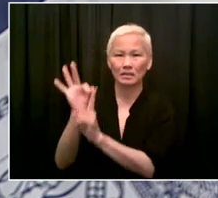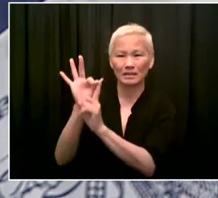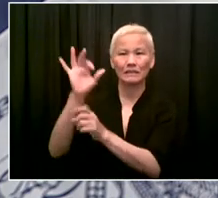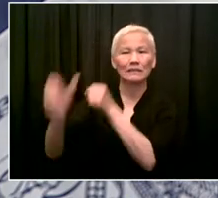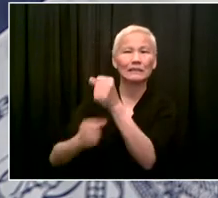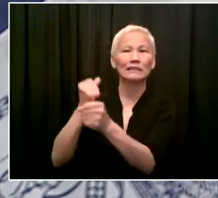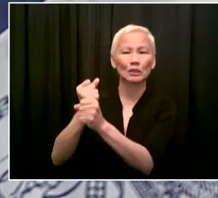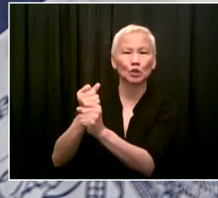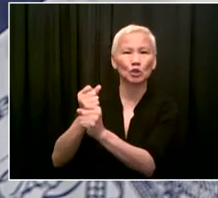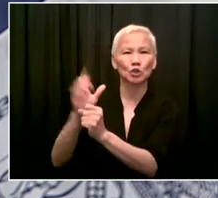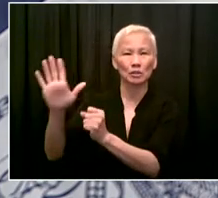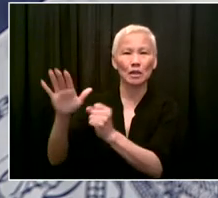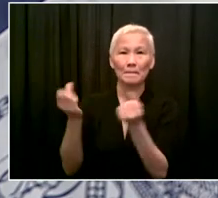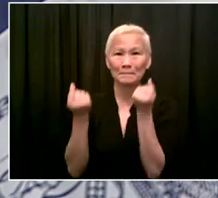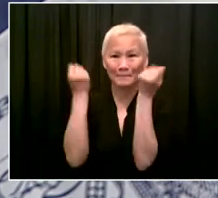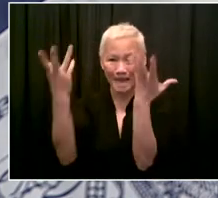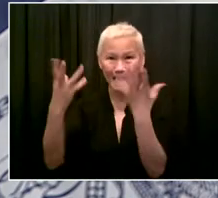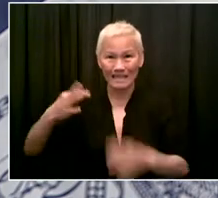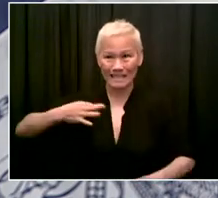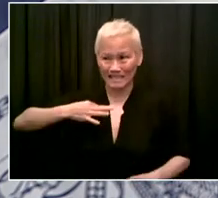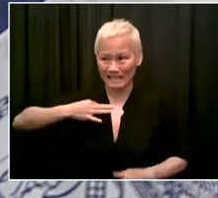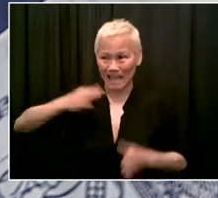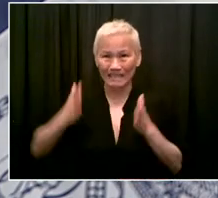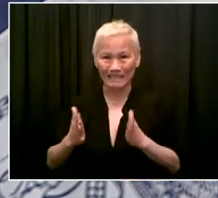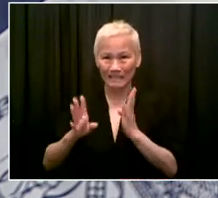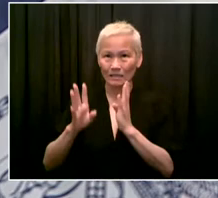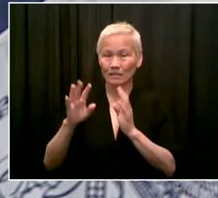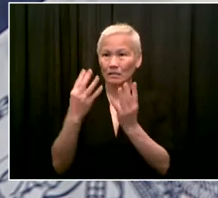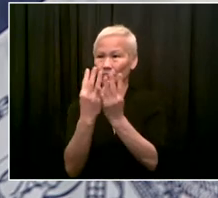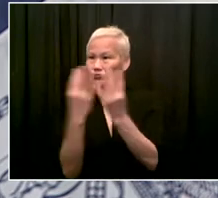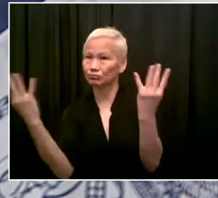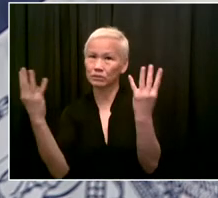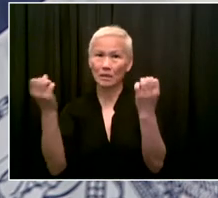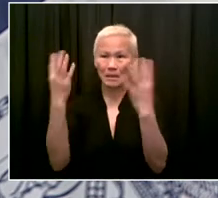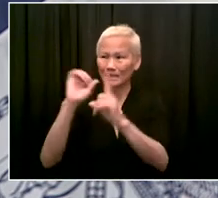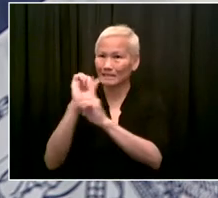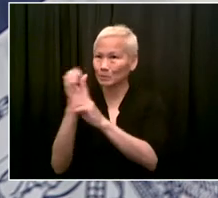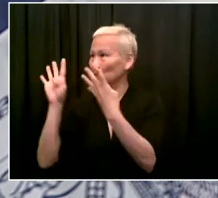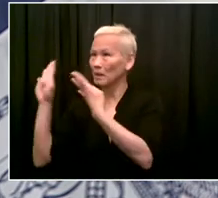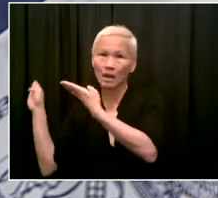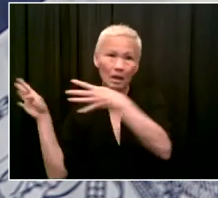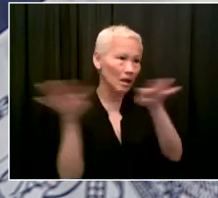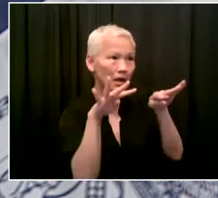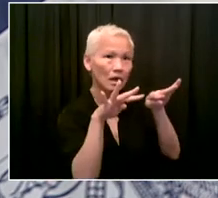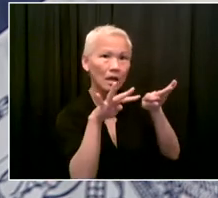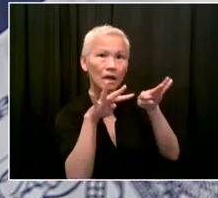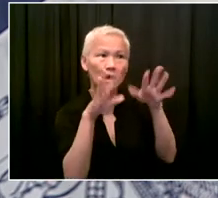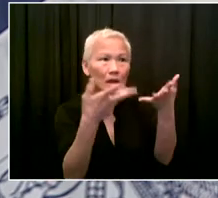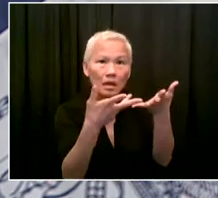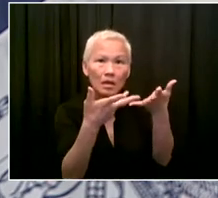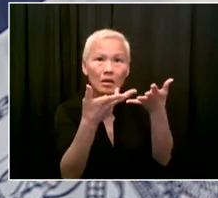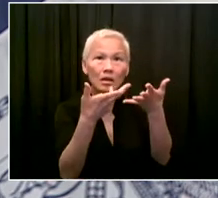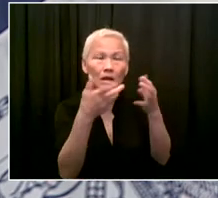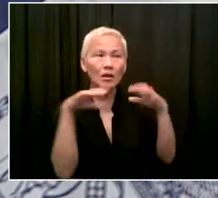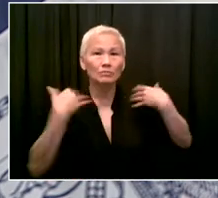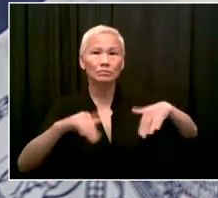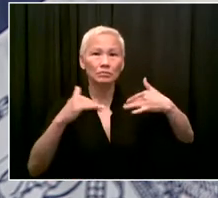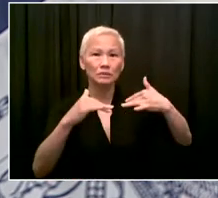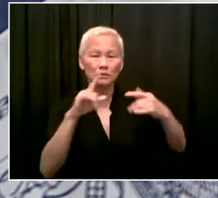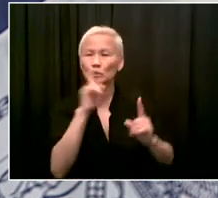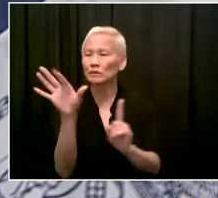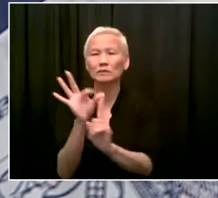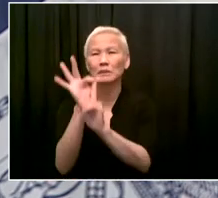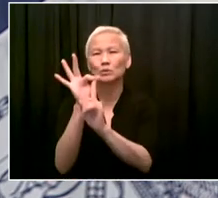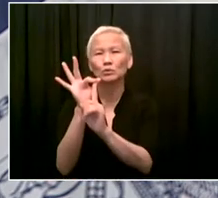and circumstances that really, really brought out people's full energy and attention. Sometimes it's as simple as that. But